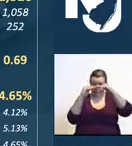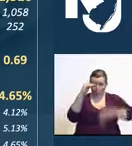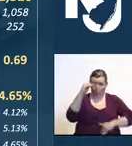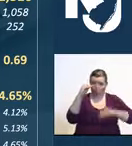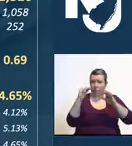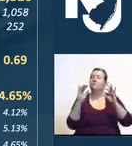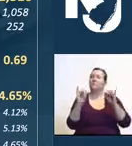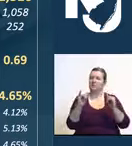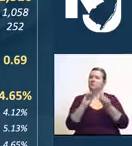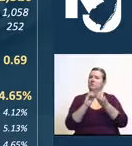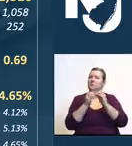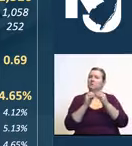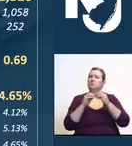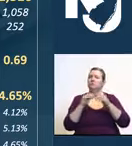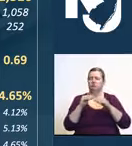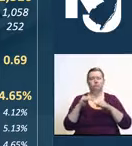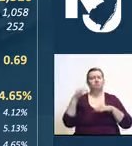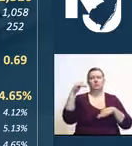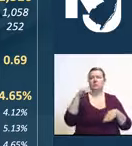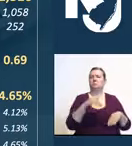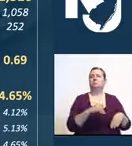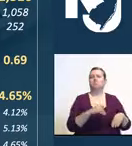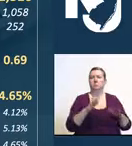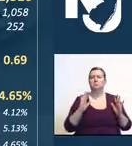receding amount of spread. Our case rate